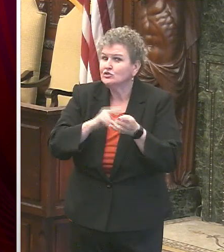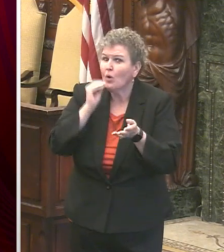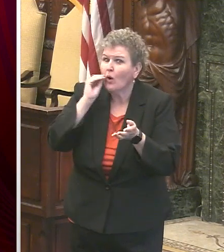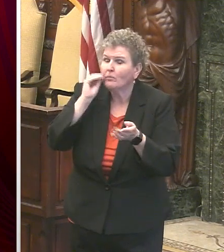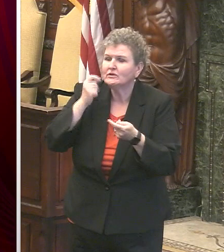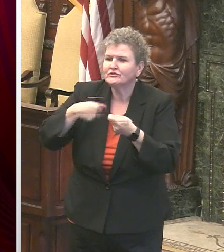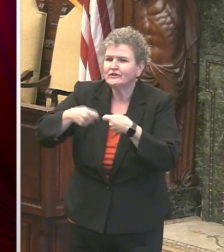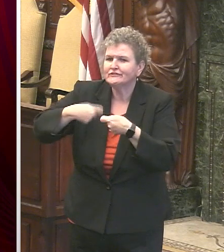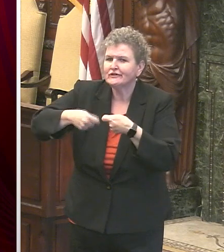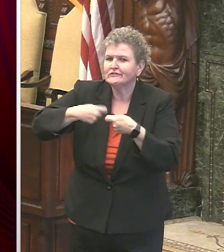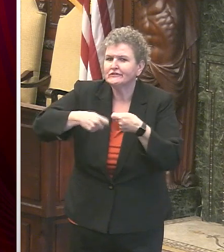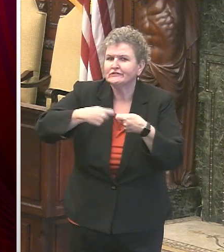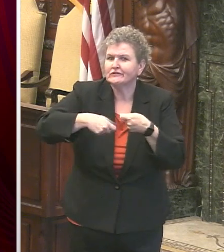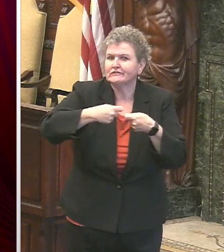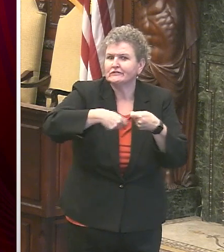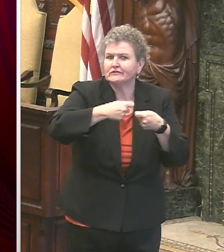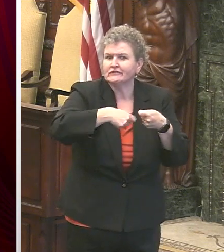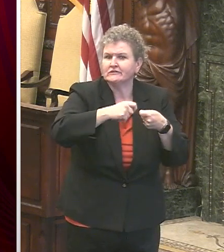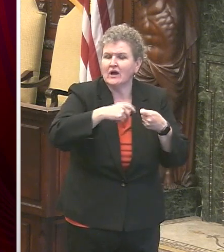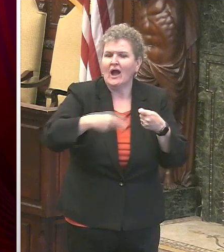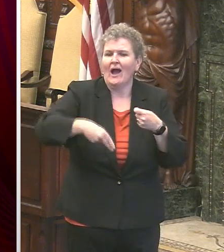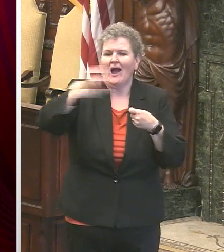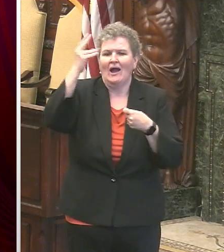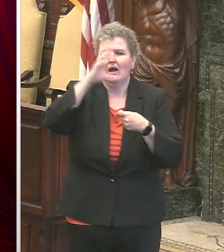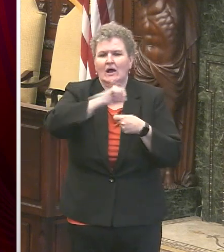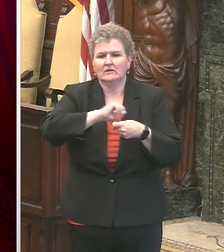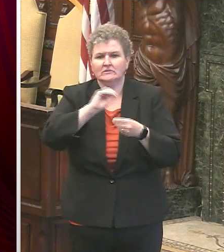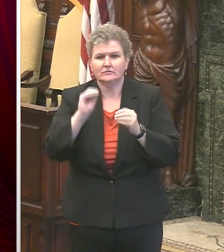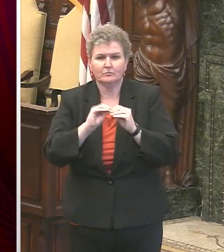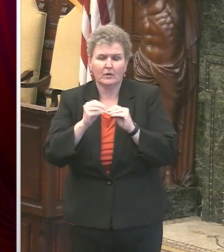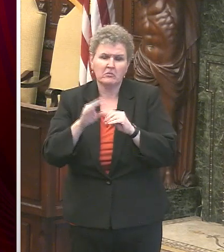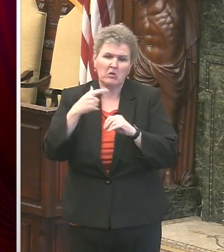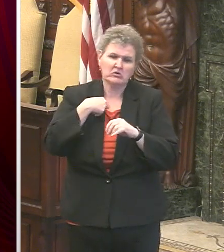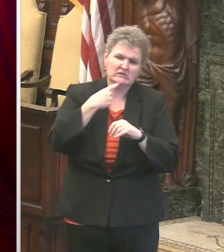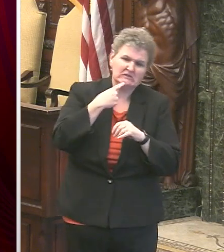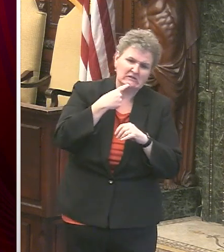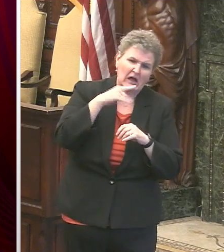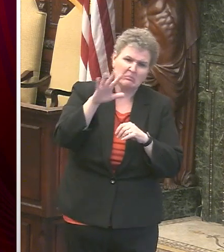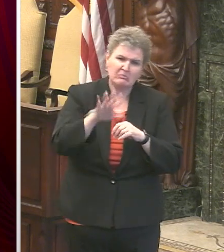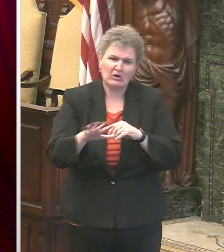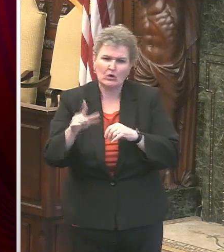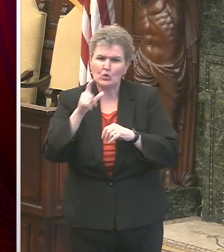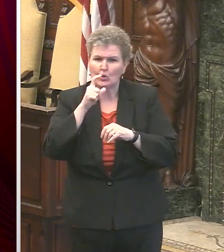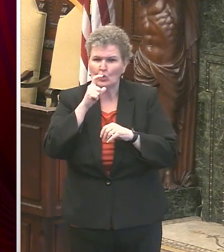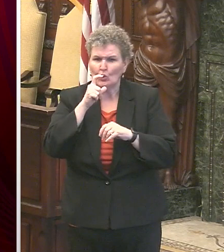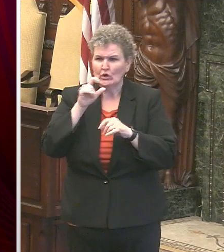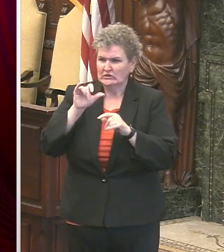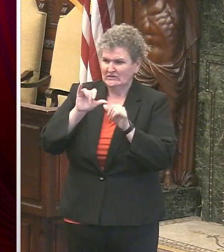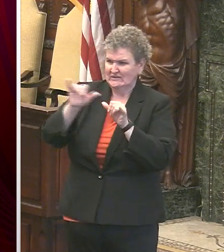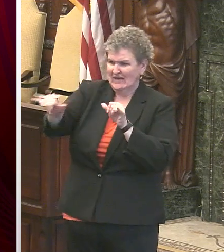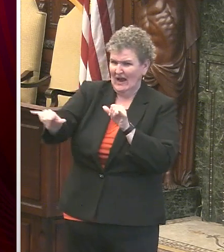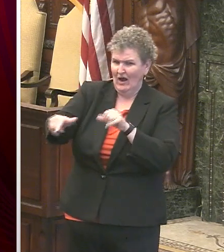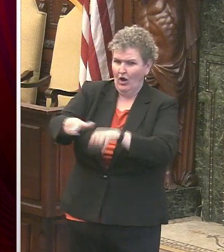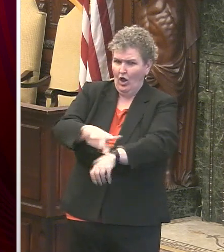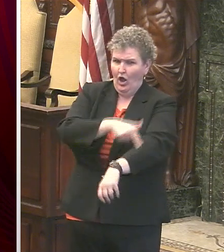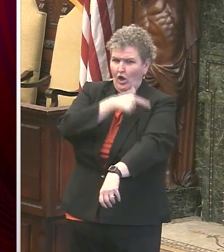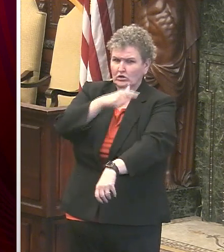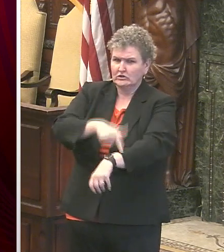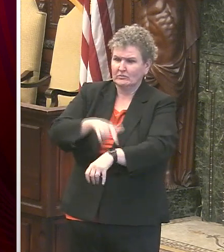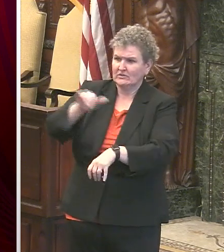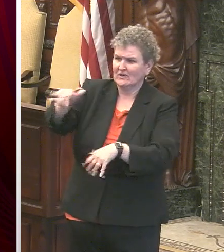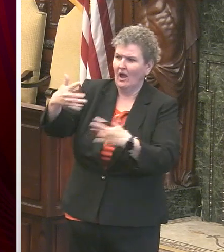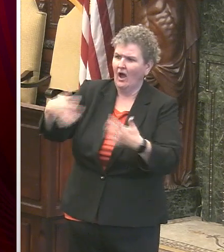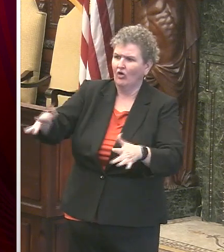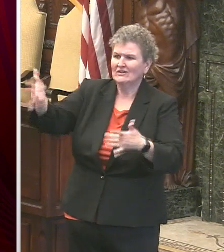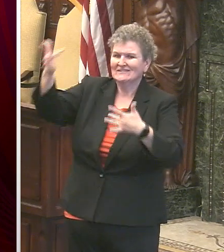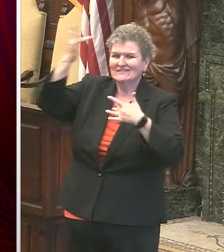that 50% is a high side estimate. But I would say then approximately half of the people who are staying over the long term in these nursing homes have had this infection,